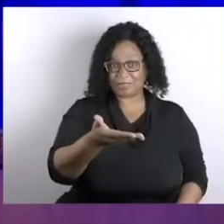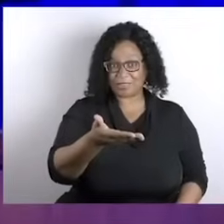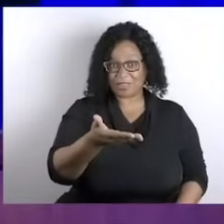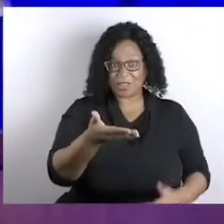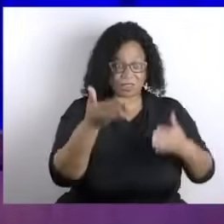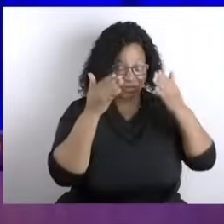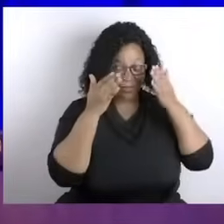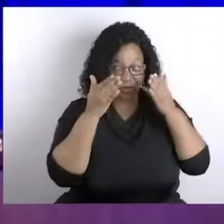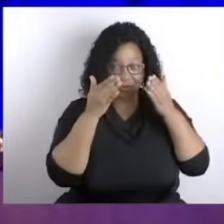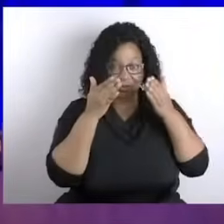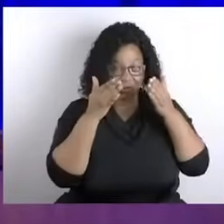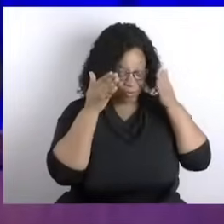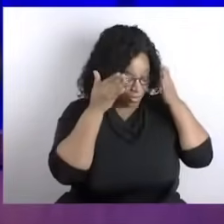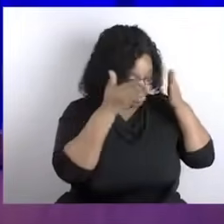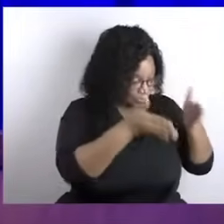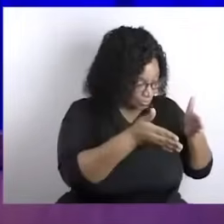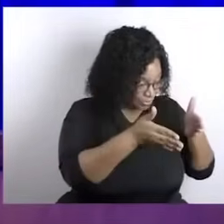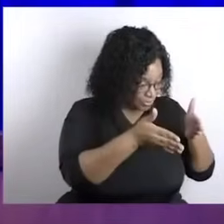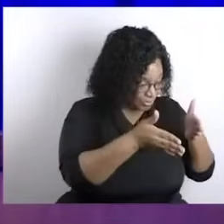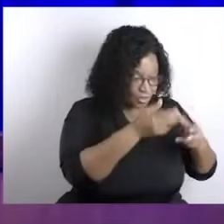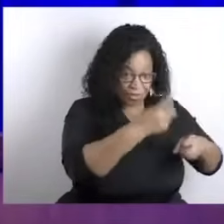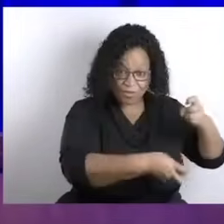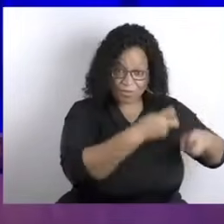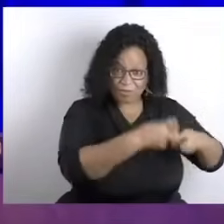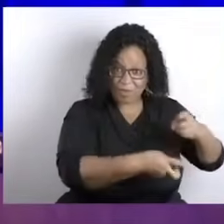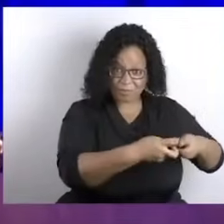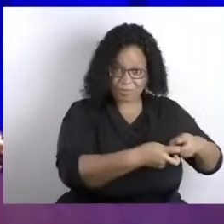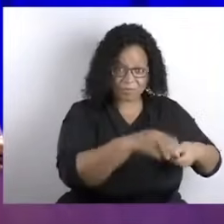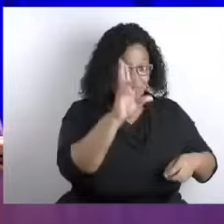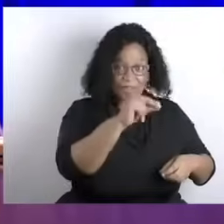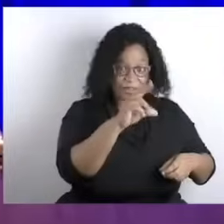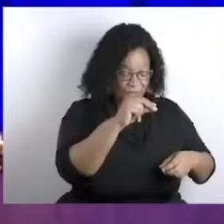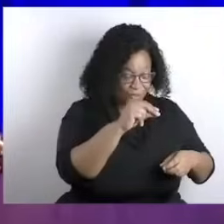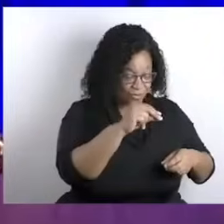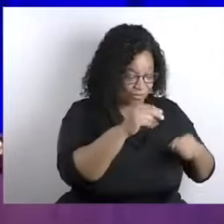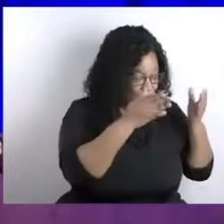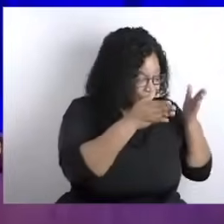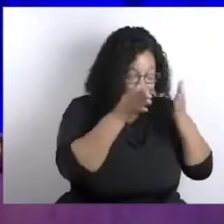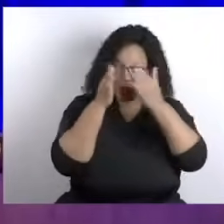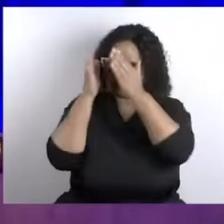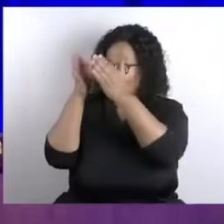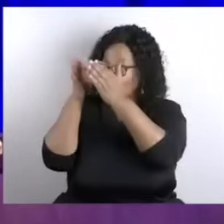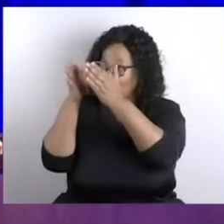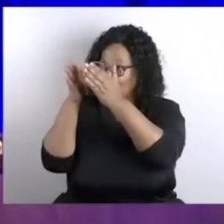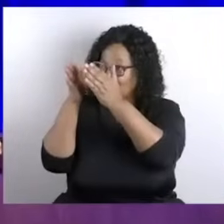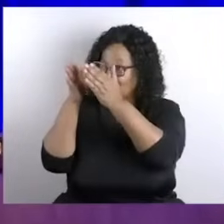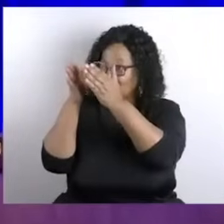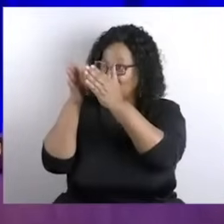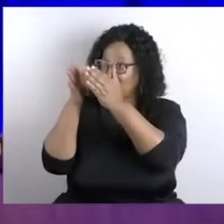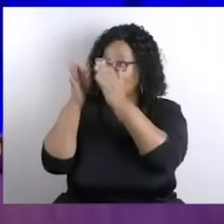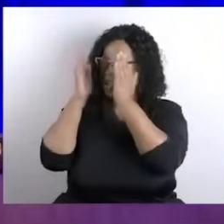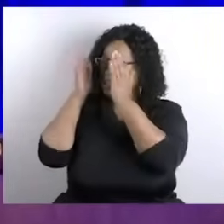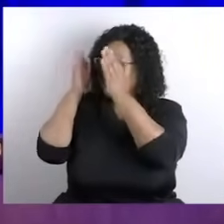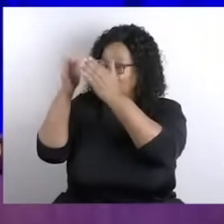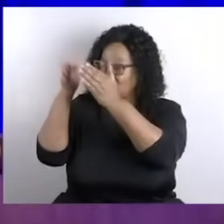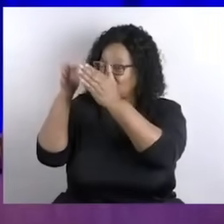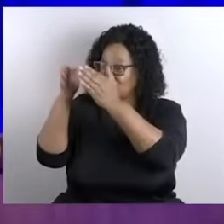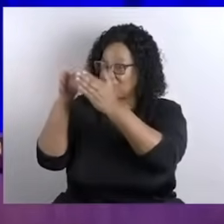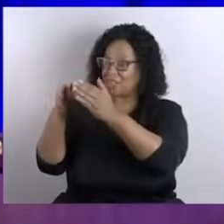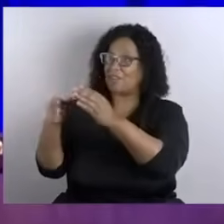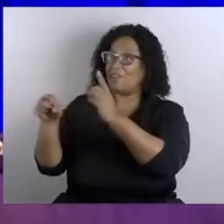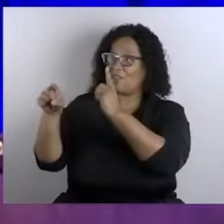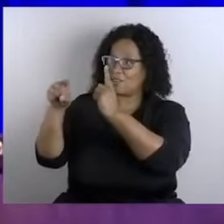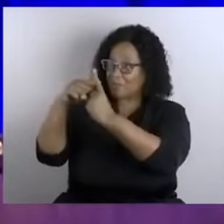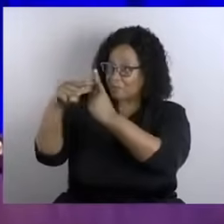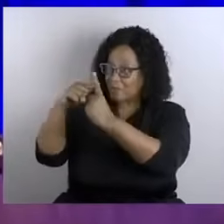the problem, we need to concentrate on God's providence. That means we need to concentrate on the God who was working on